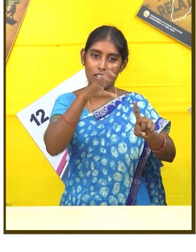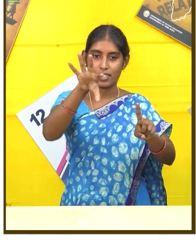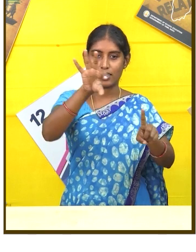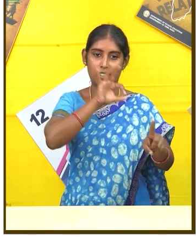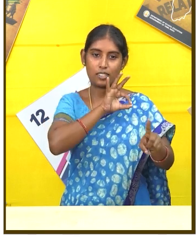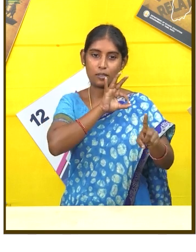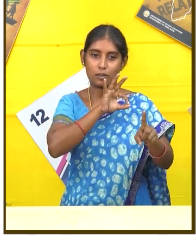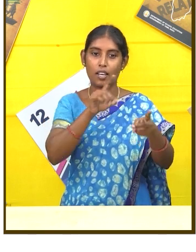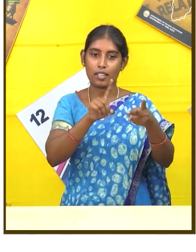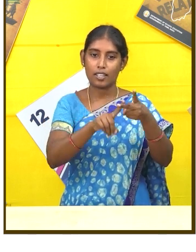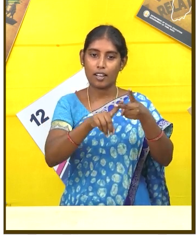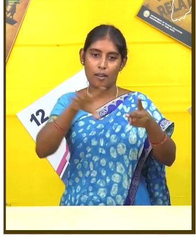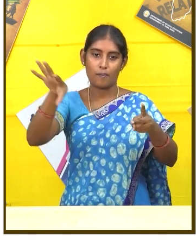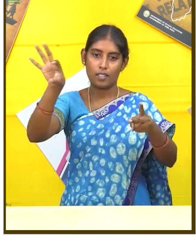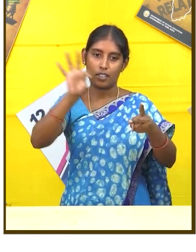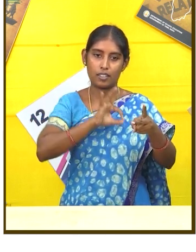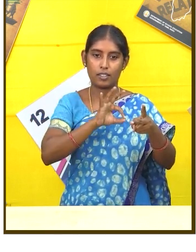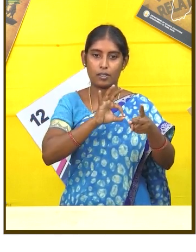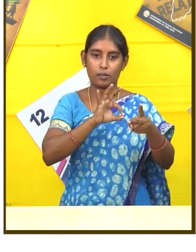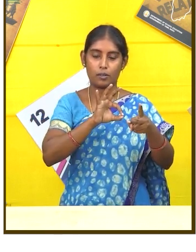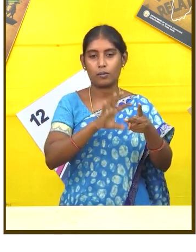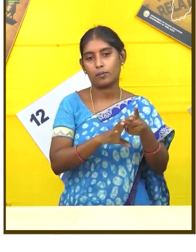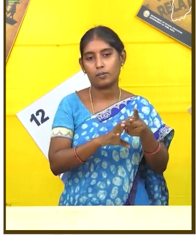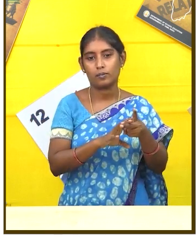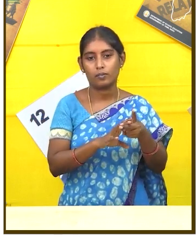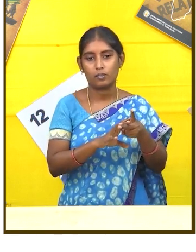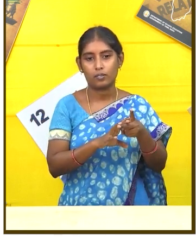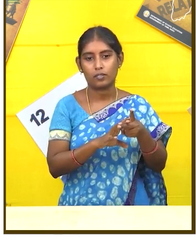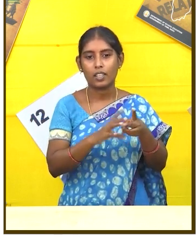equation and then the second equation.